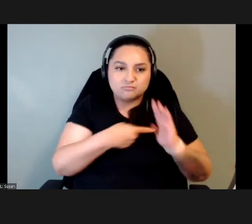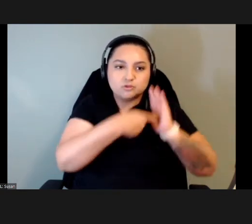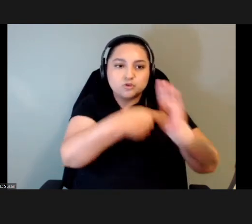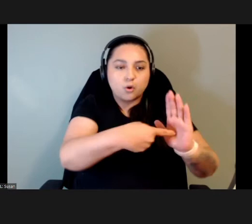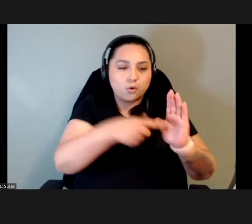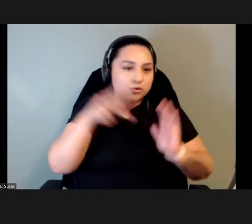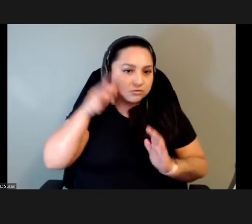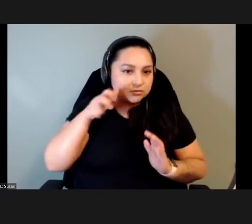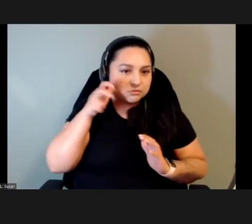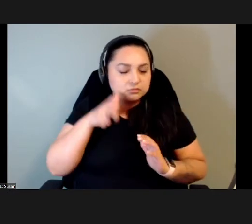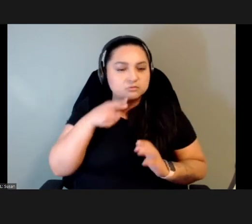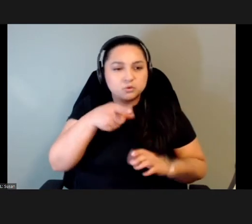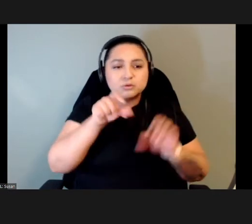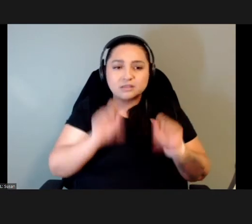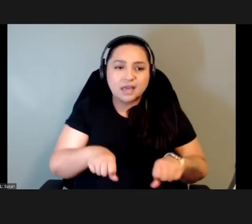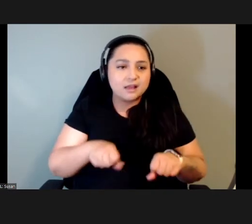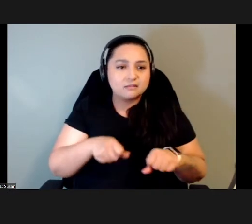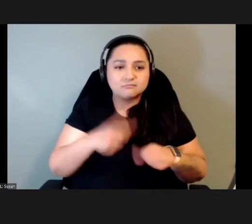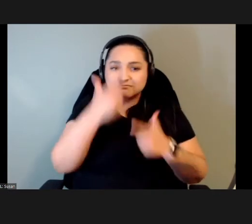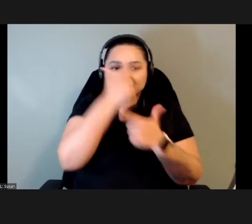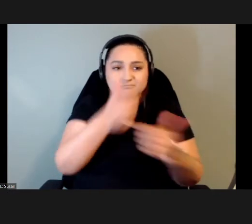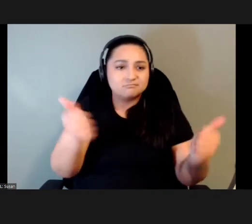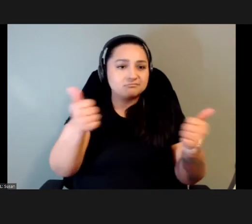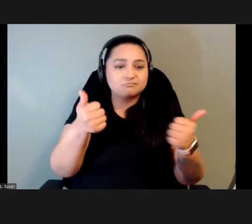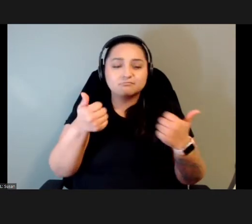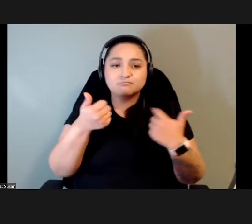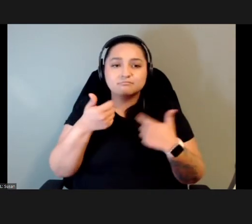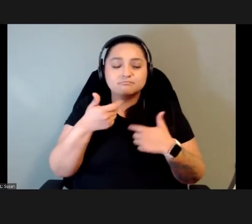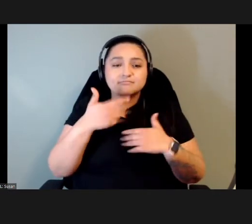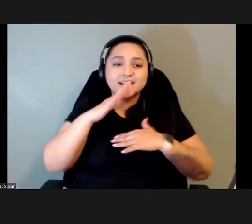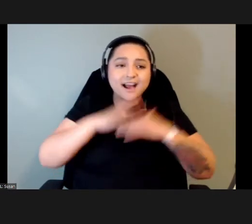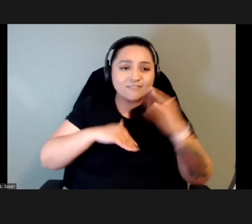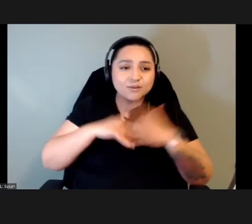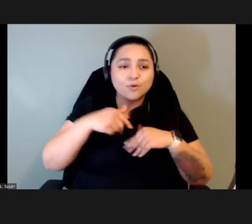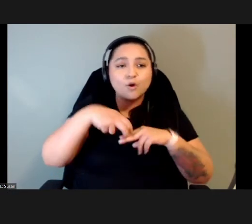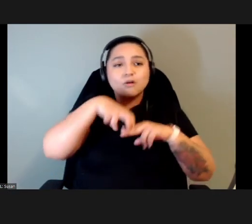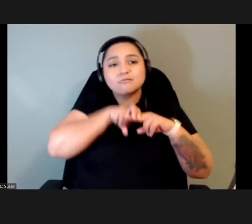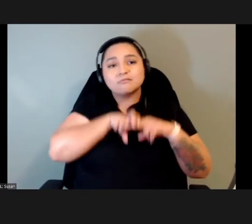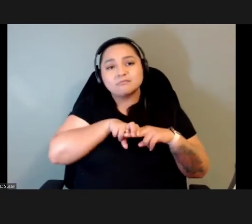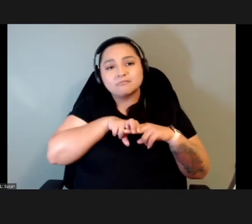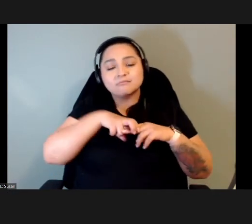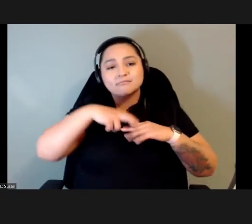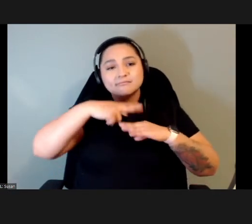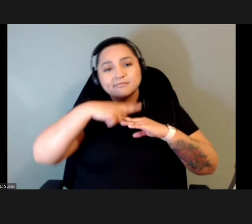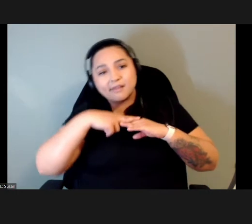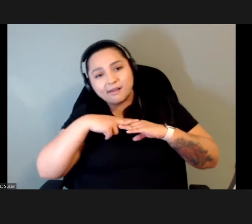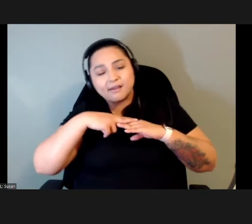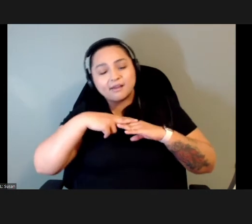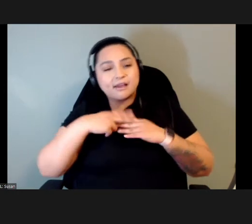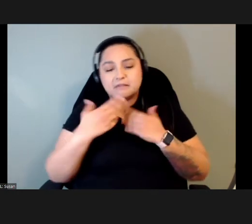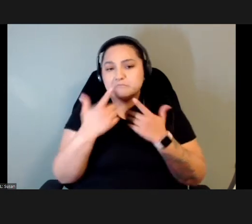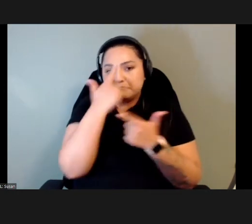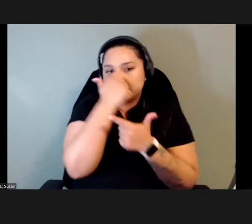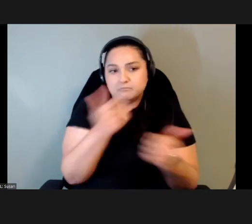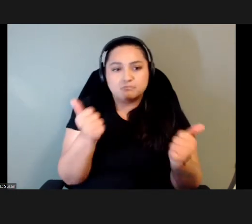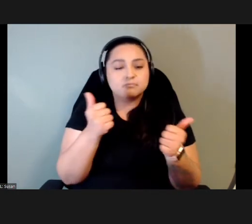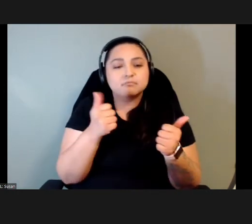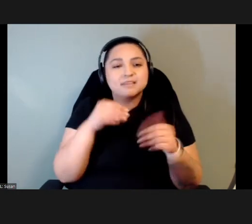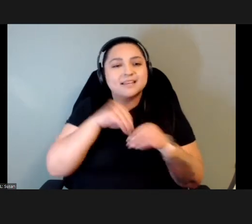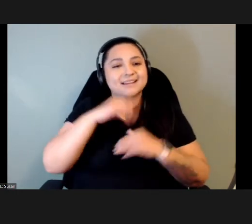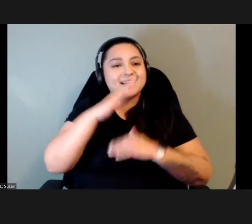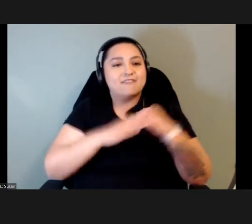You can lie down, you can recline, whatever it is. I just hope you're in the most comfortable position, and we'll